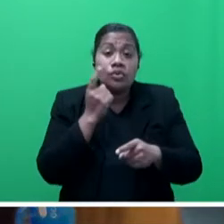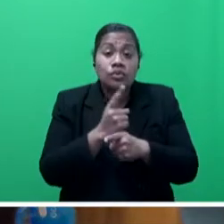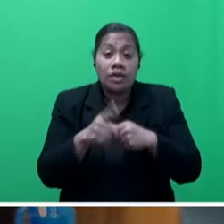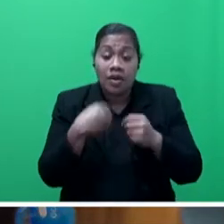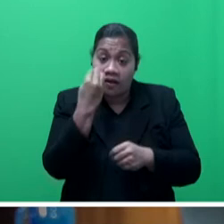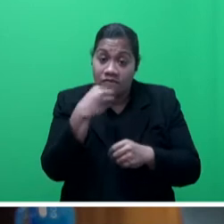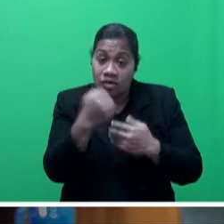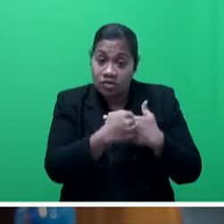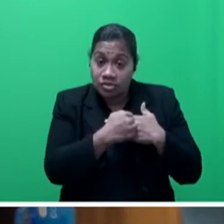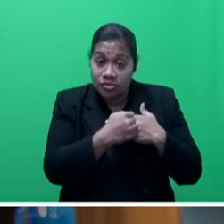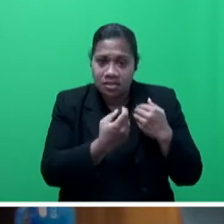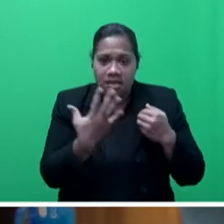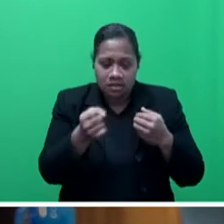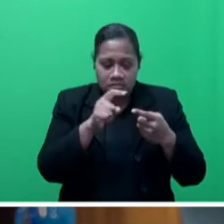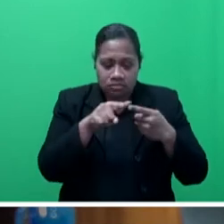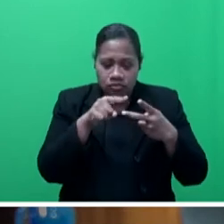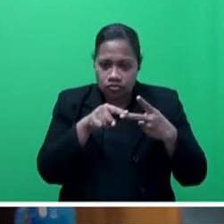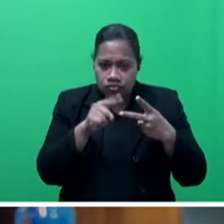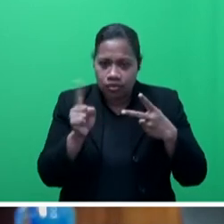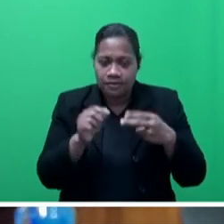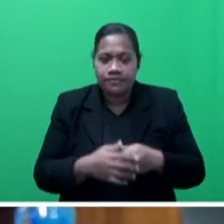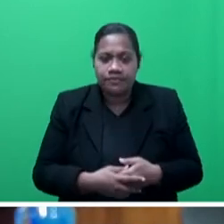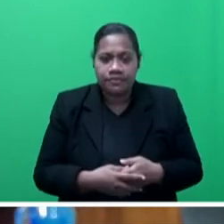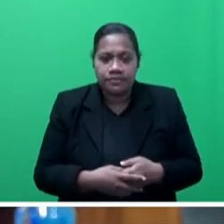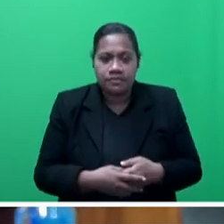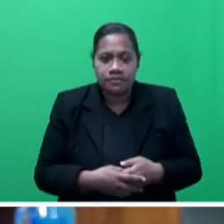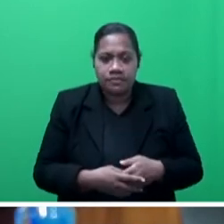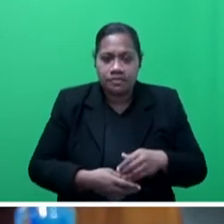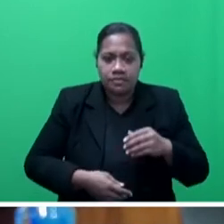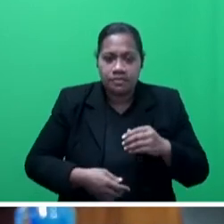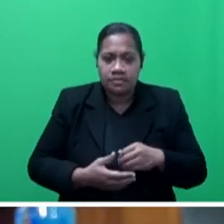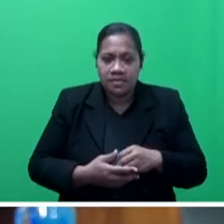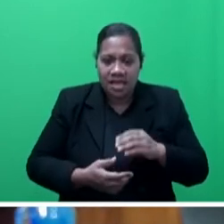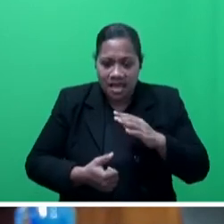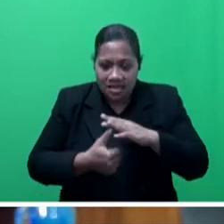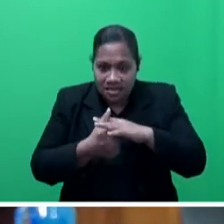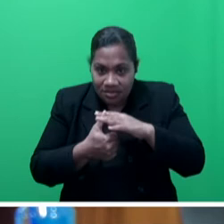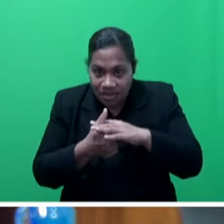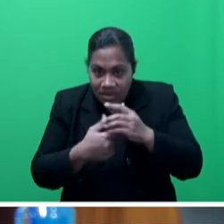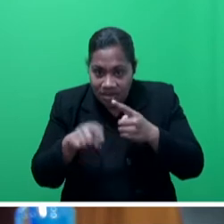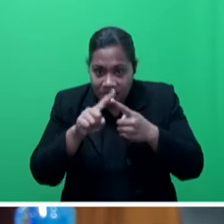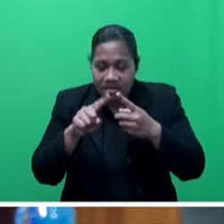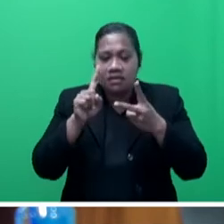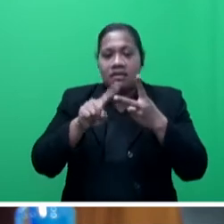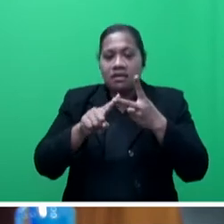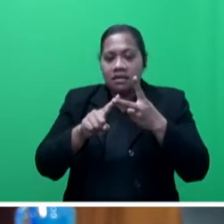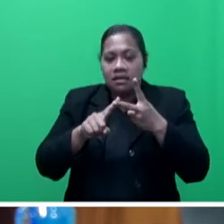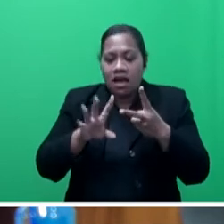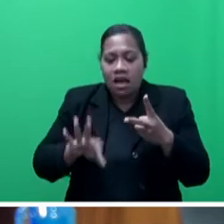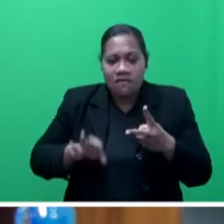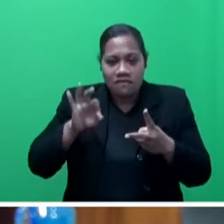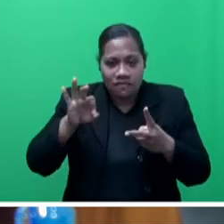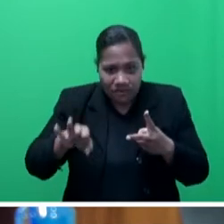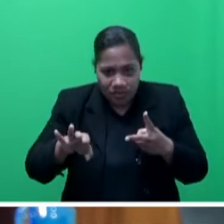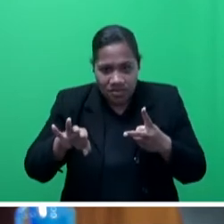are two key aspects. One is accessibility, and the second is affordability. So, within this framework